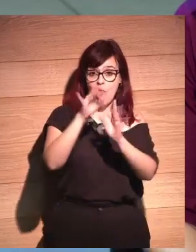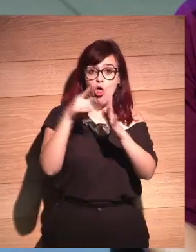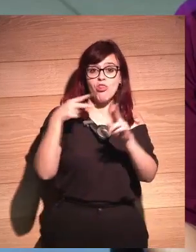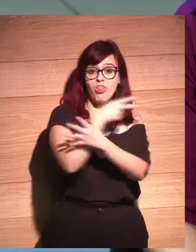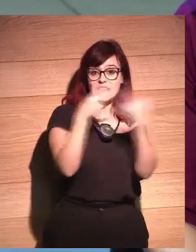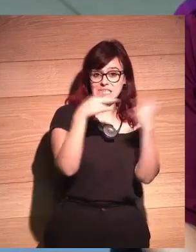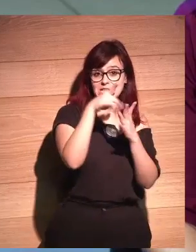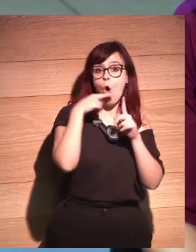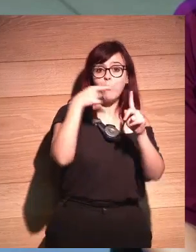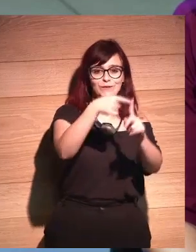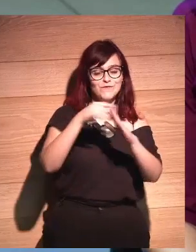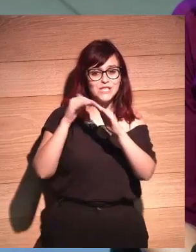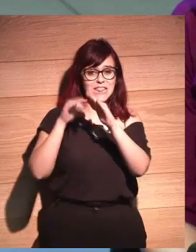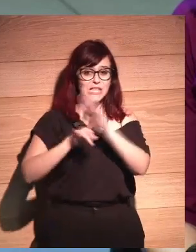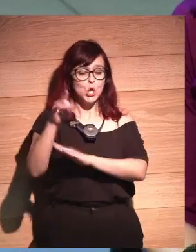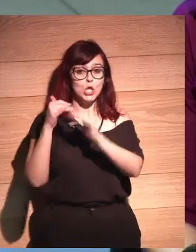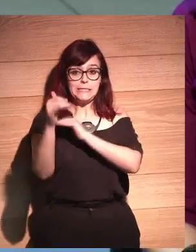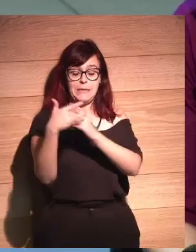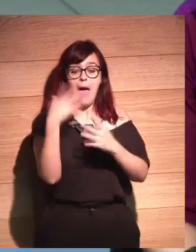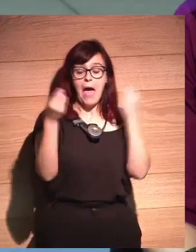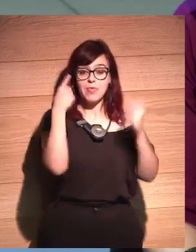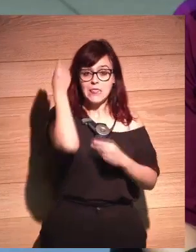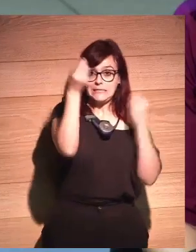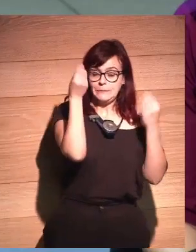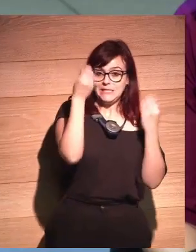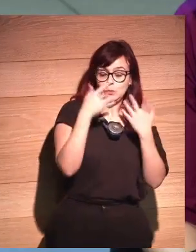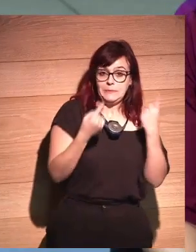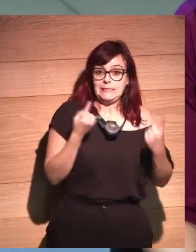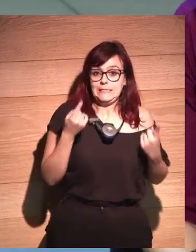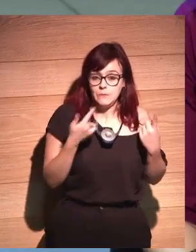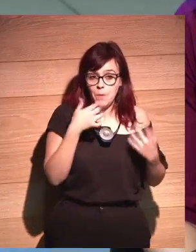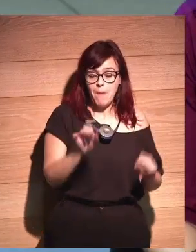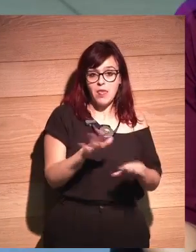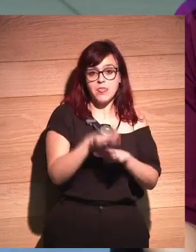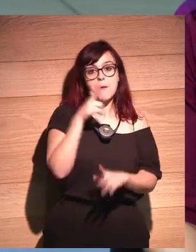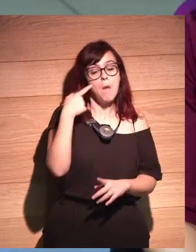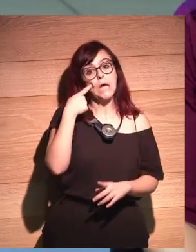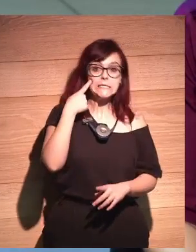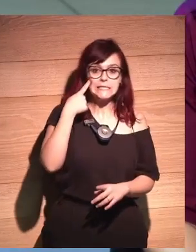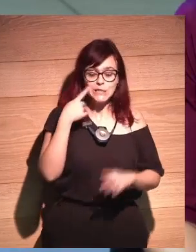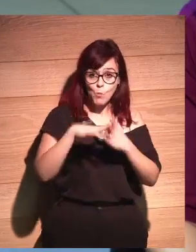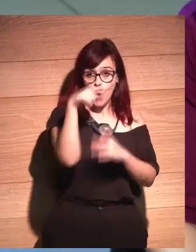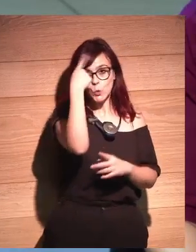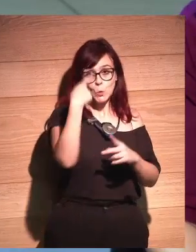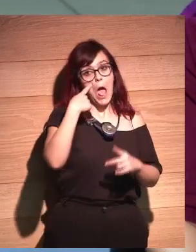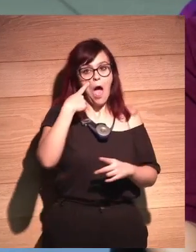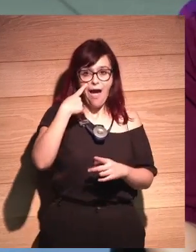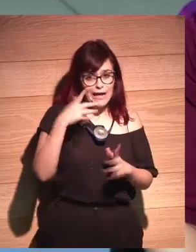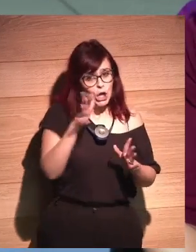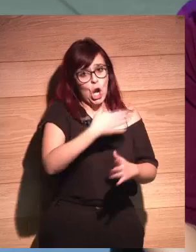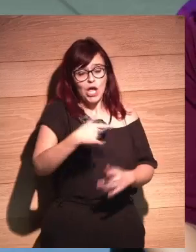of the Spanish cities to see how much they fulfill these 17 SDGs. This,